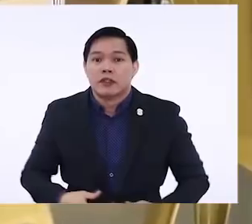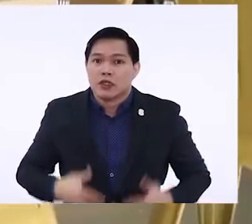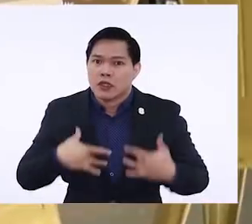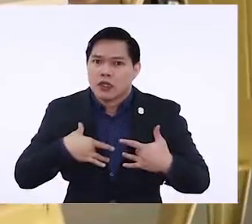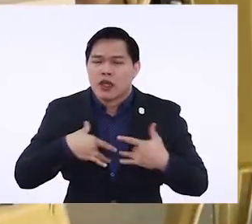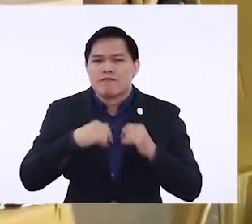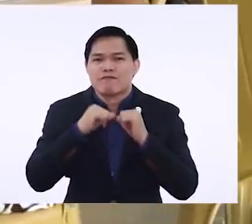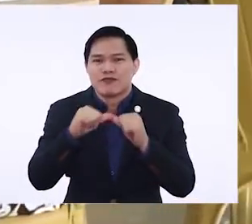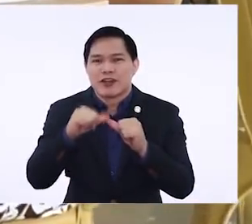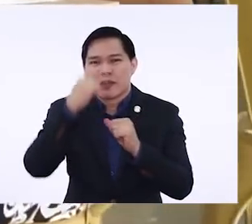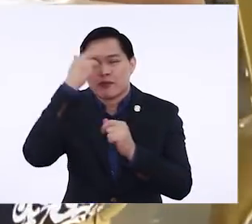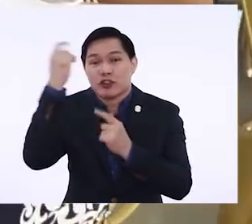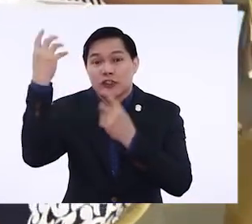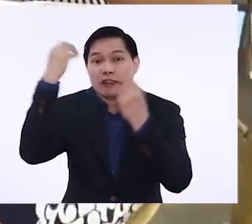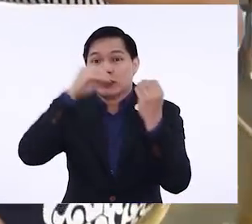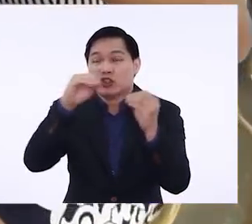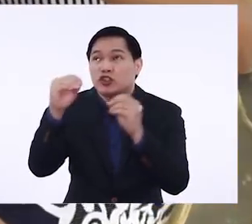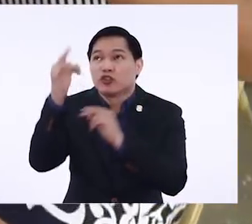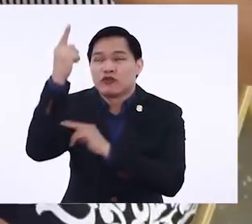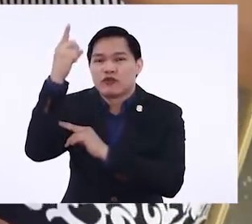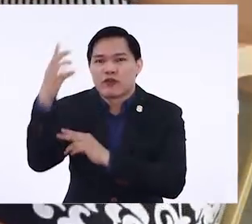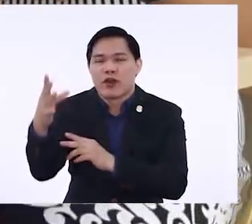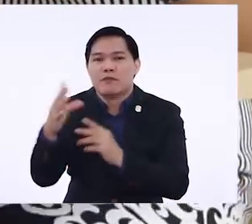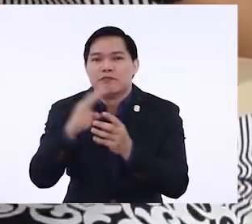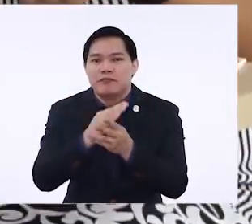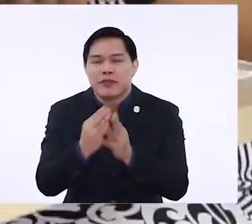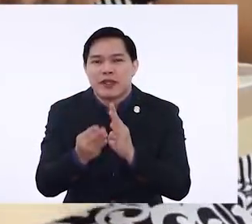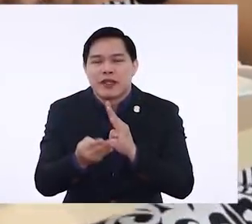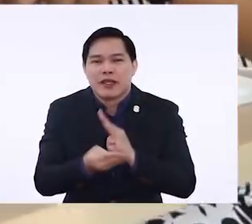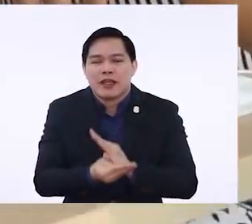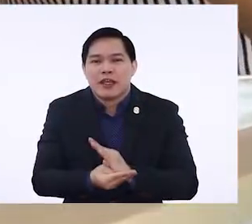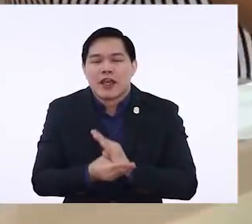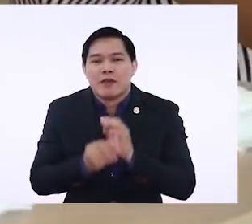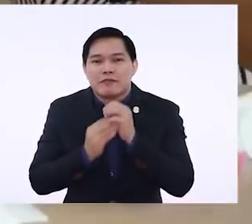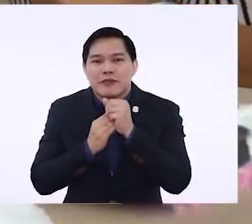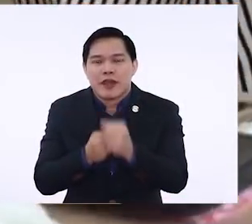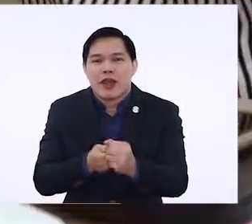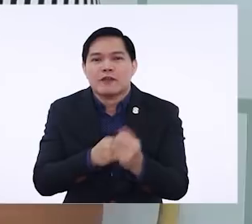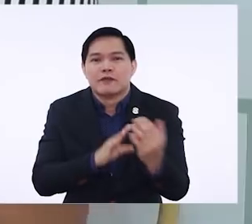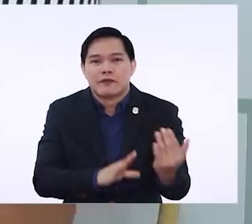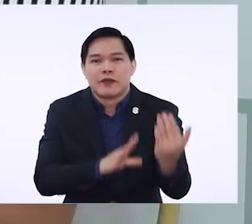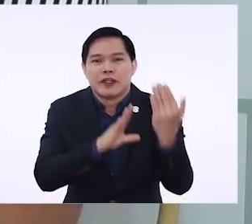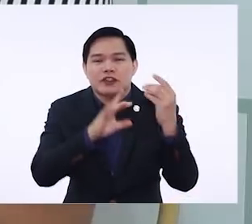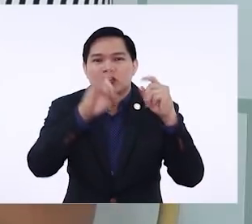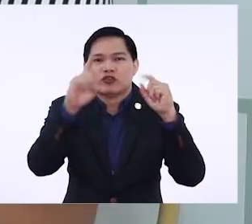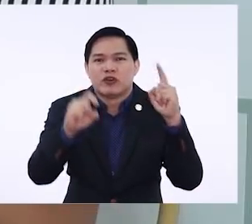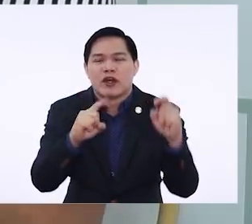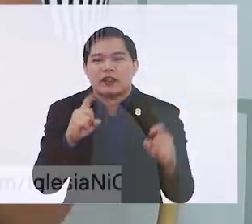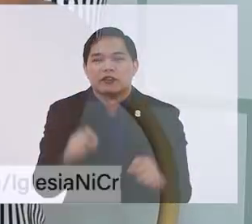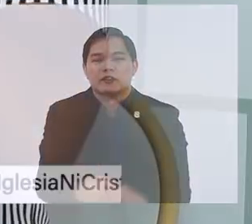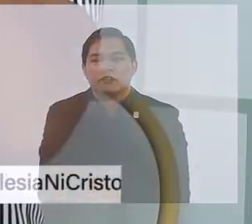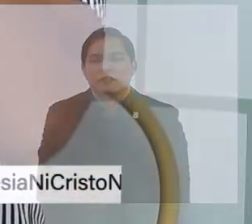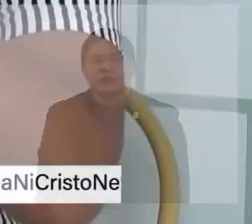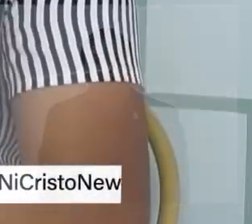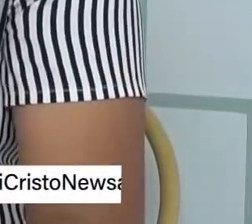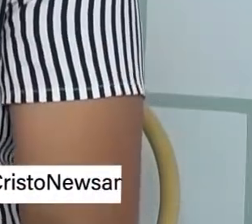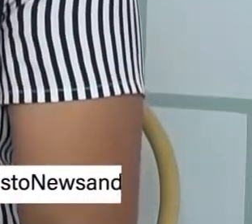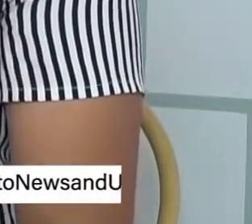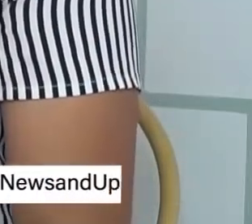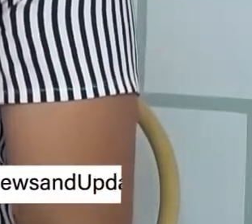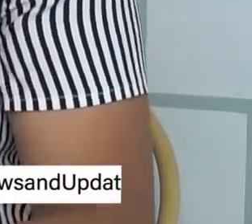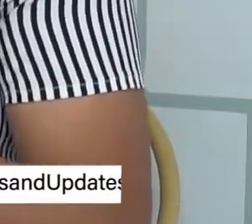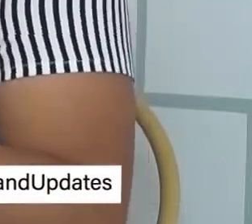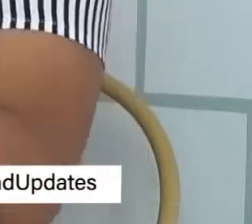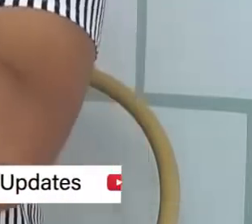the teachings of the Lord God serve as her guide in facing the trials in this world. It is my duty to